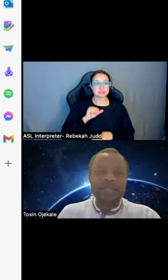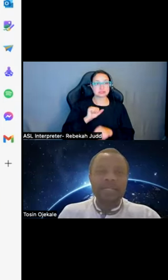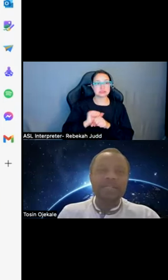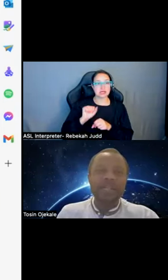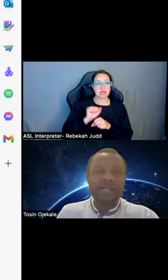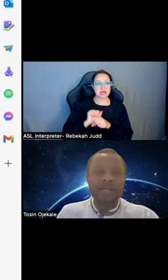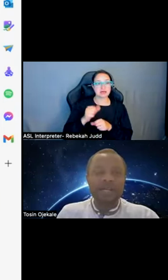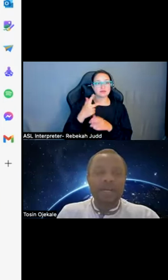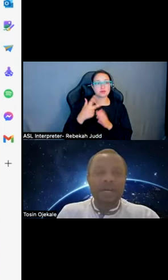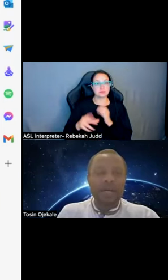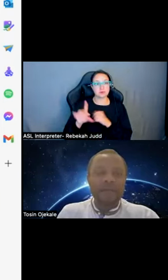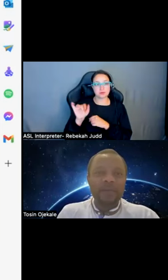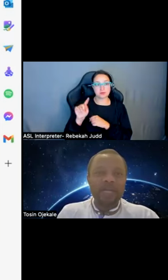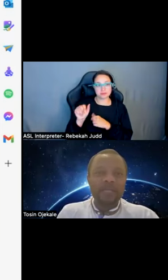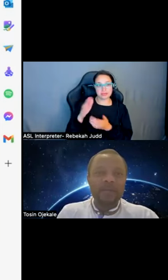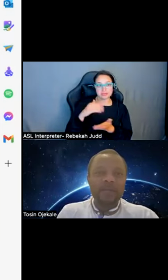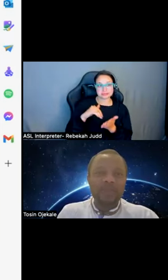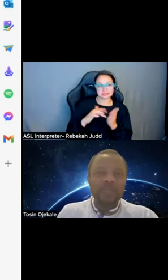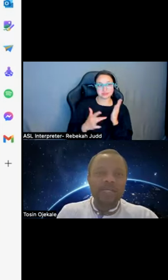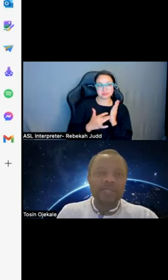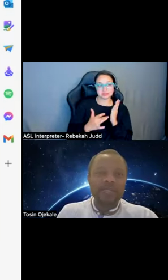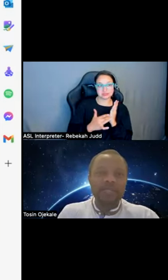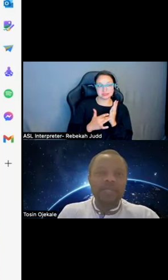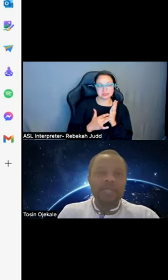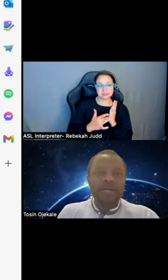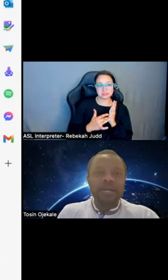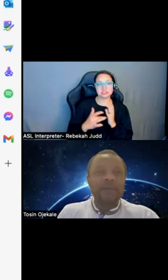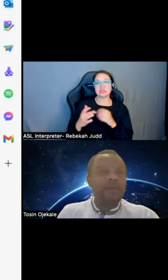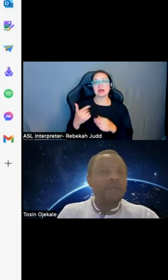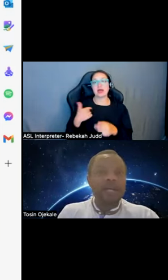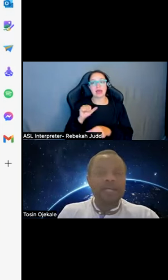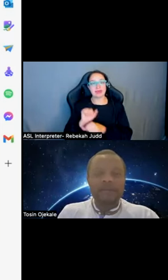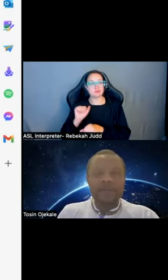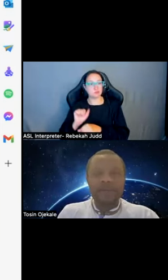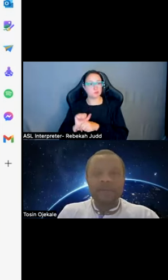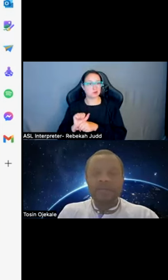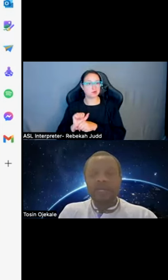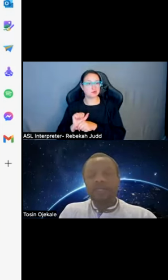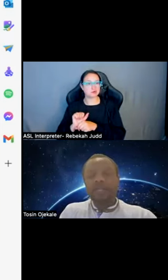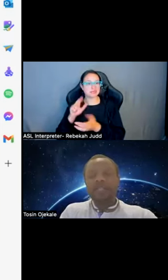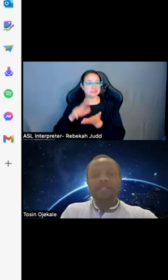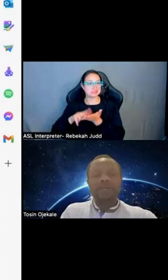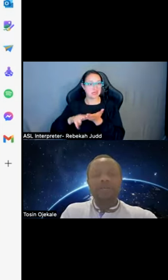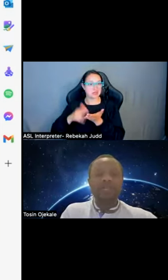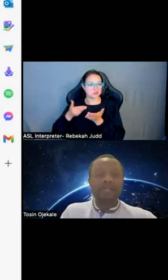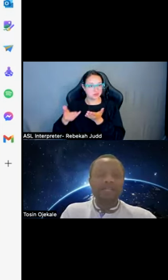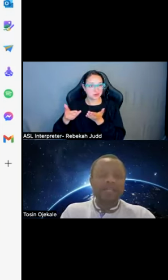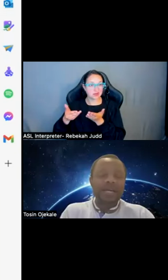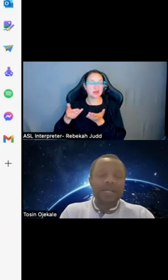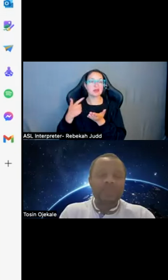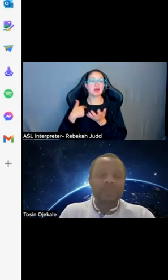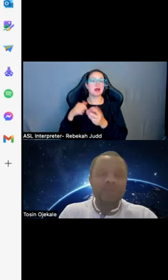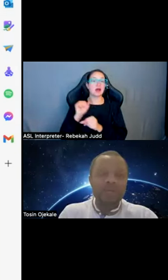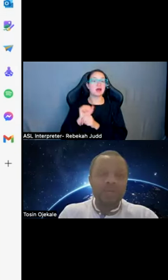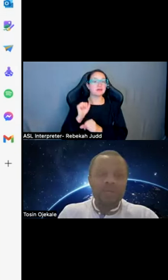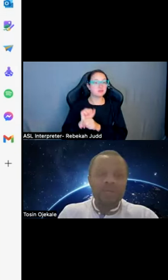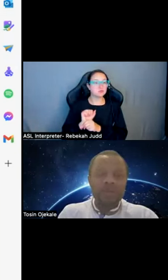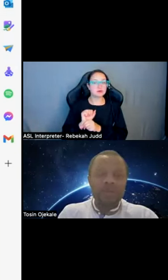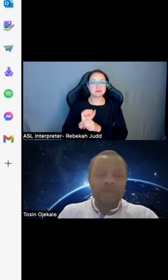center technician. I have worked as consultants. I've worked at various stages of data center as